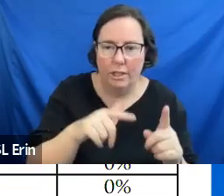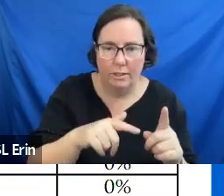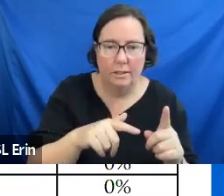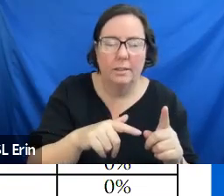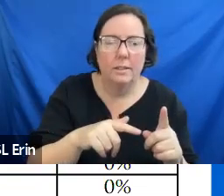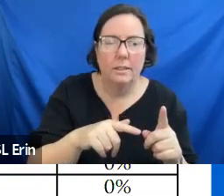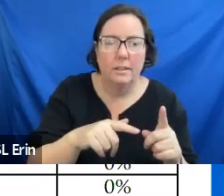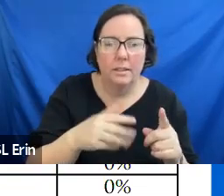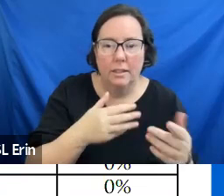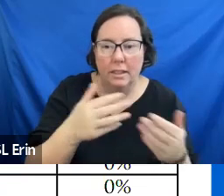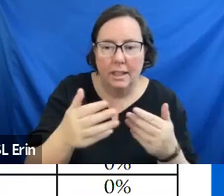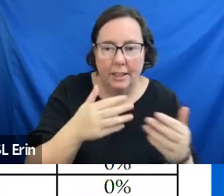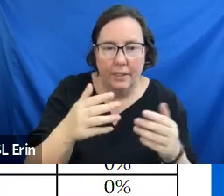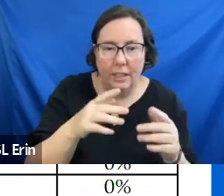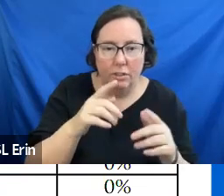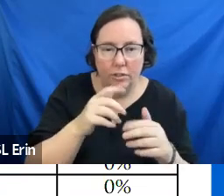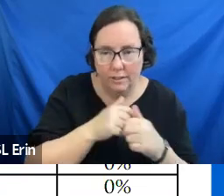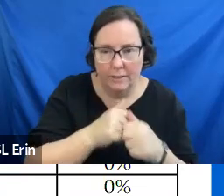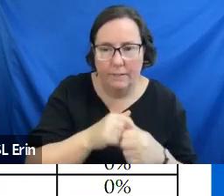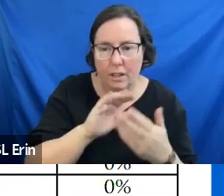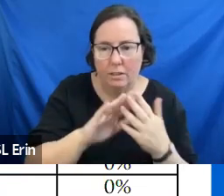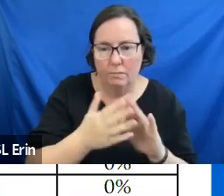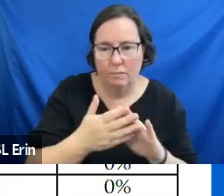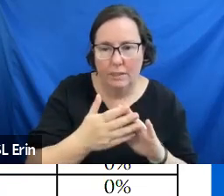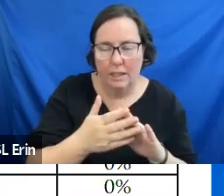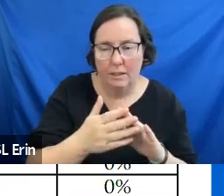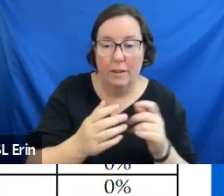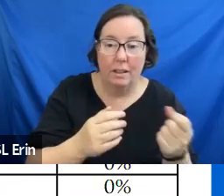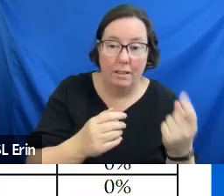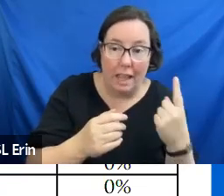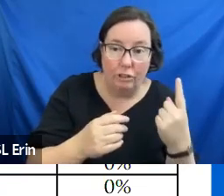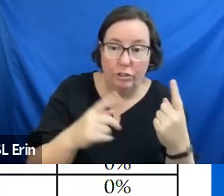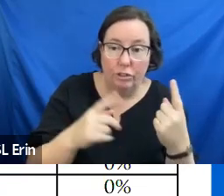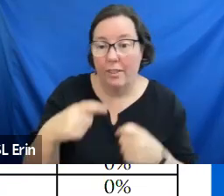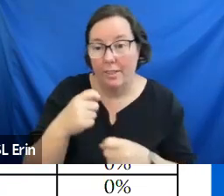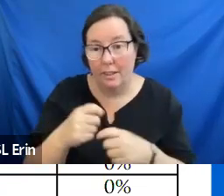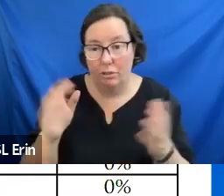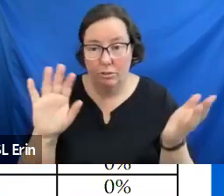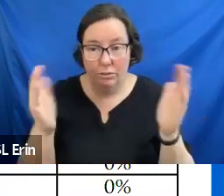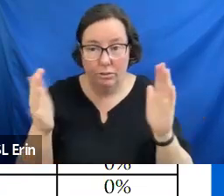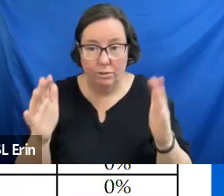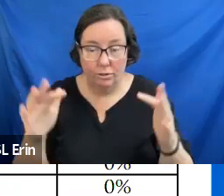Again, invitations distributed for last school year and the school year by zip code.